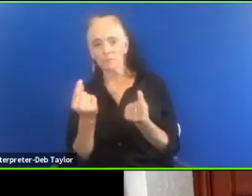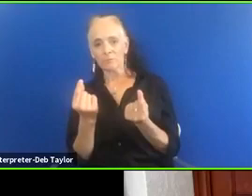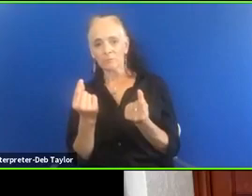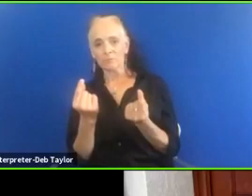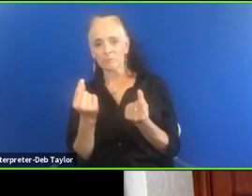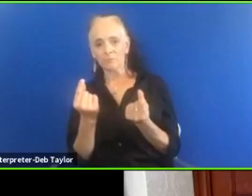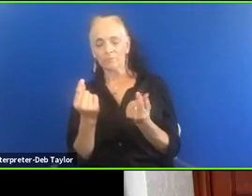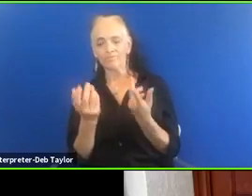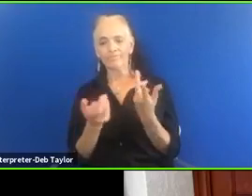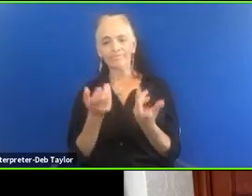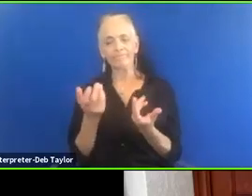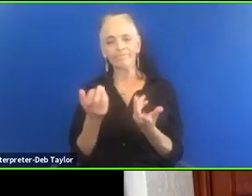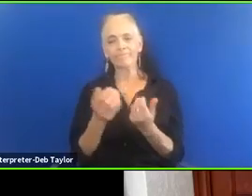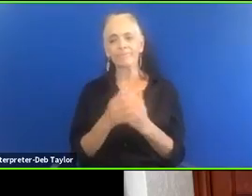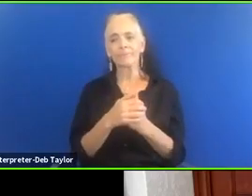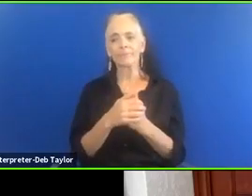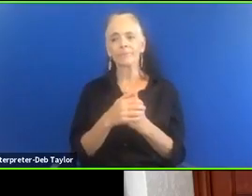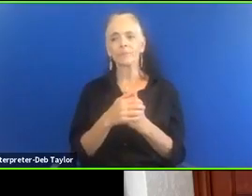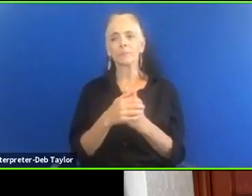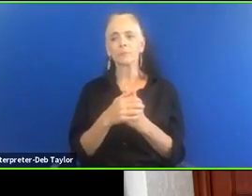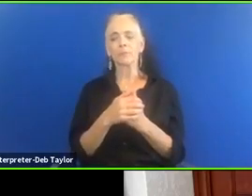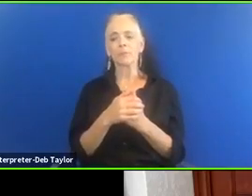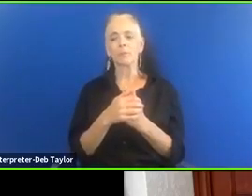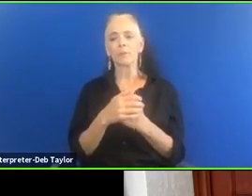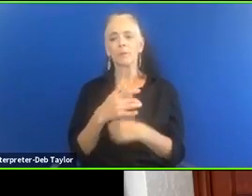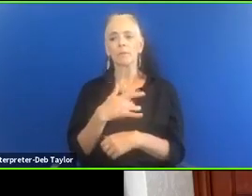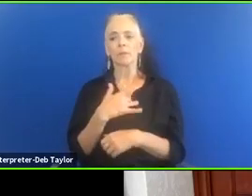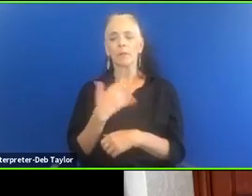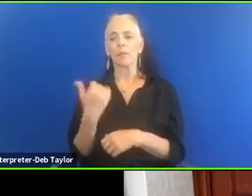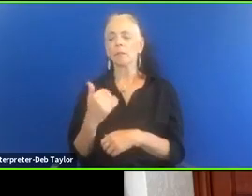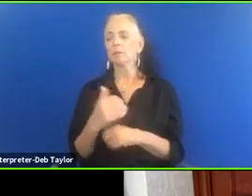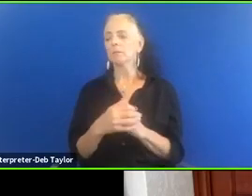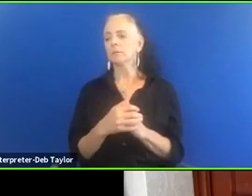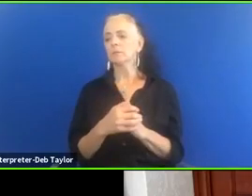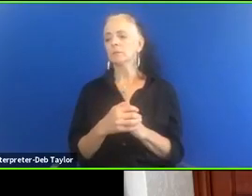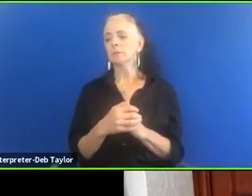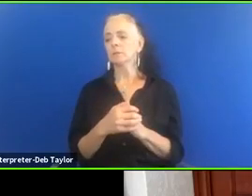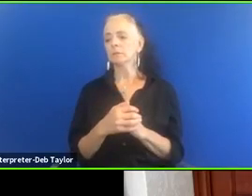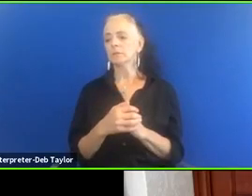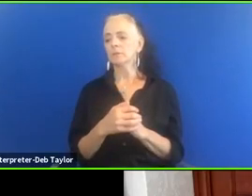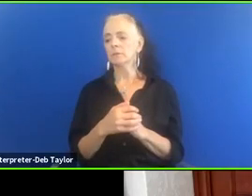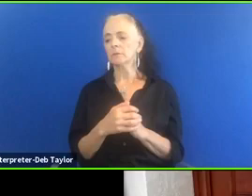But I think there's so many different examples of